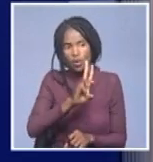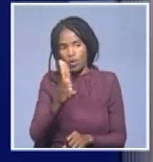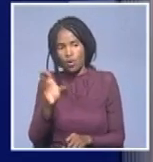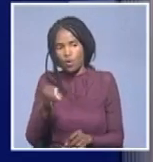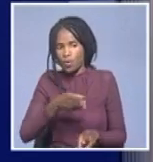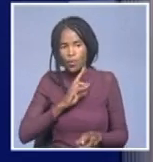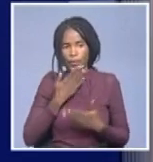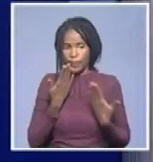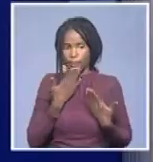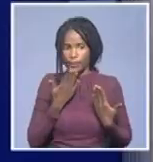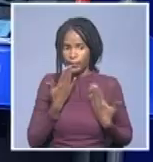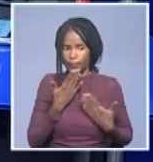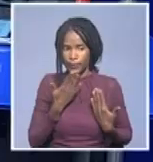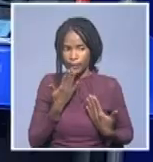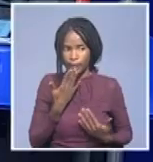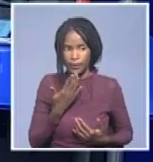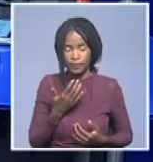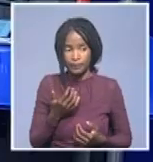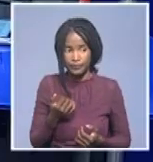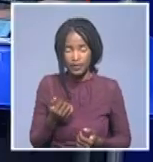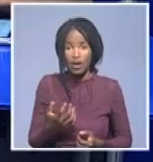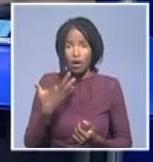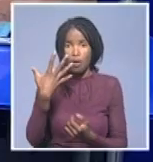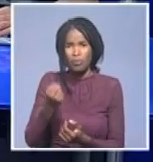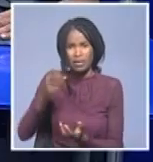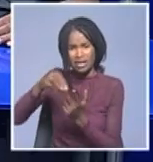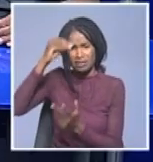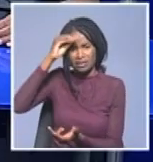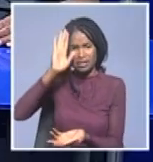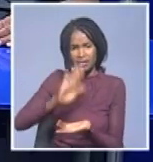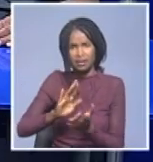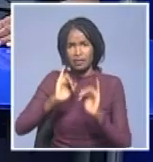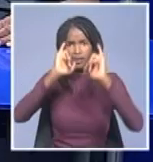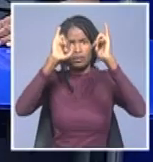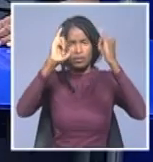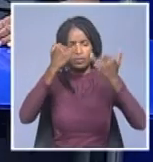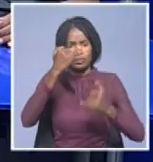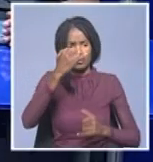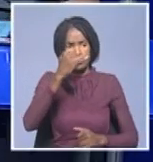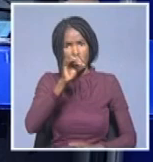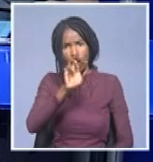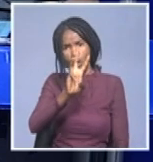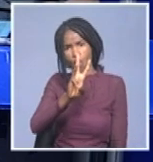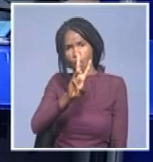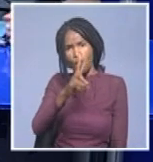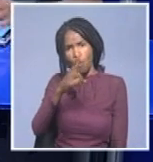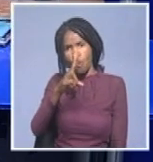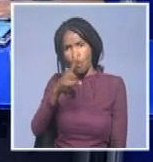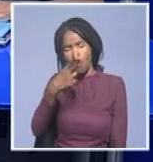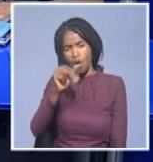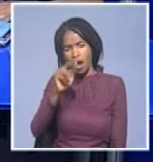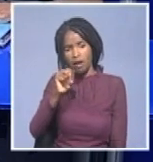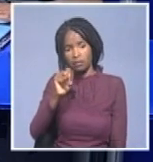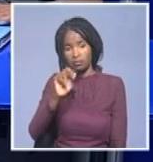yet. Mm-hmm. We understand that there are Namibian students in the city of Yuan and who want to return home. Say any such communication being